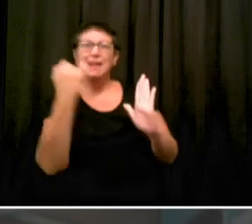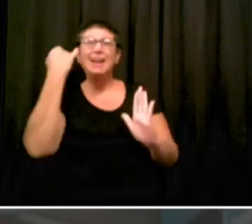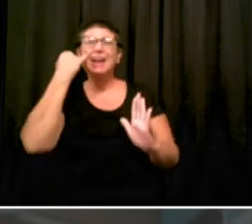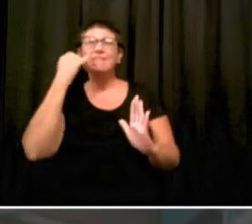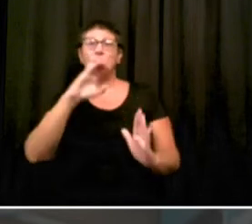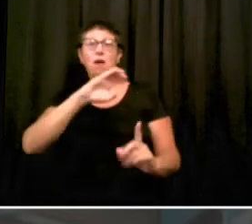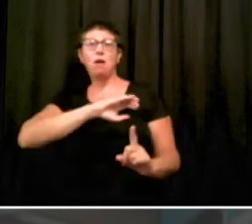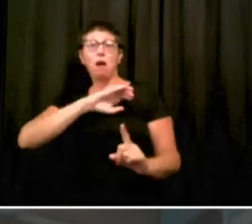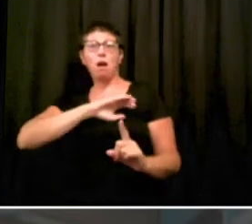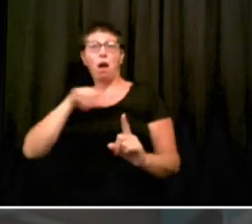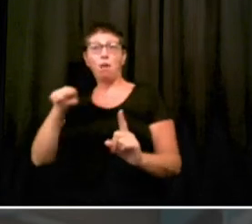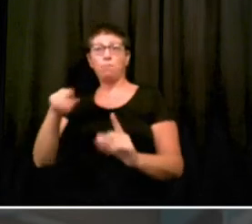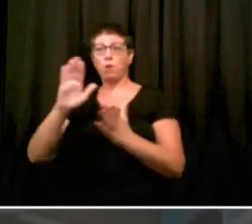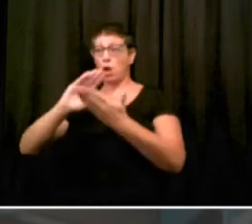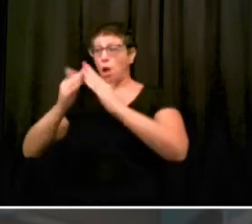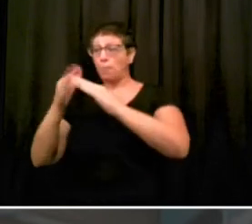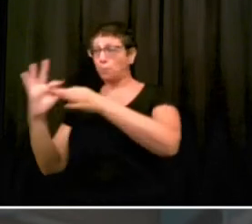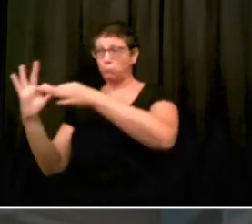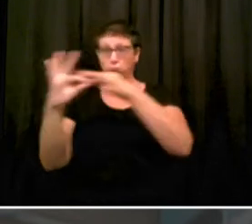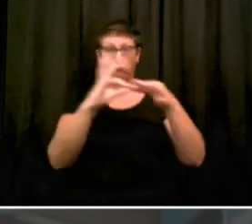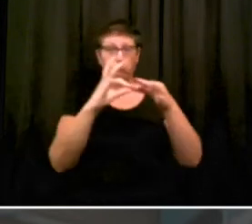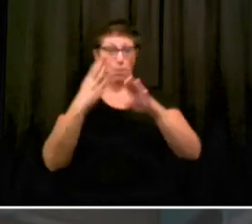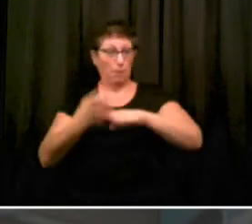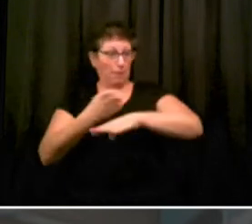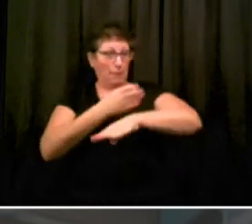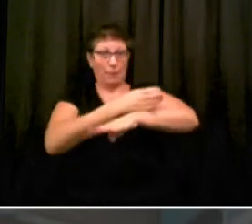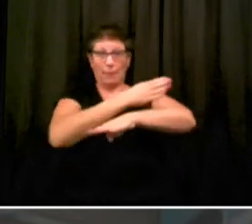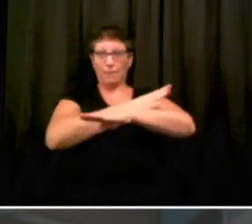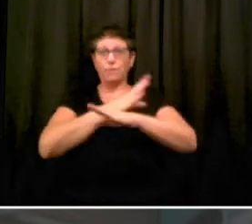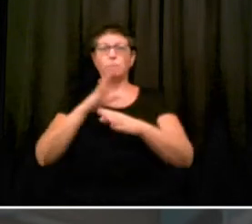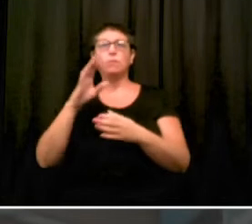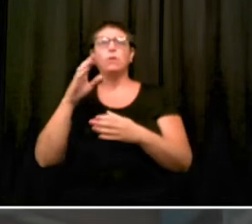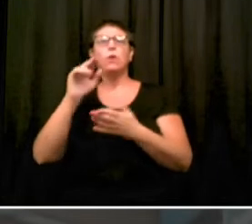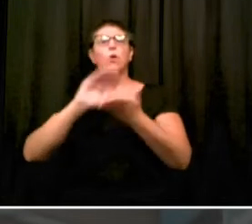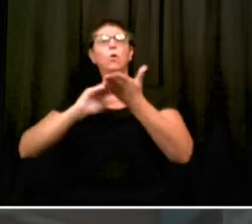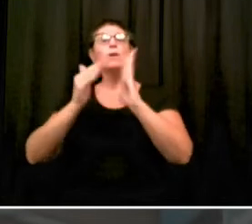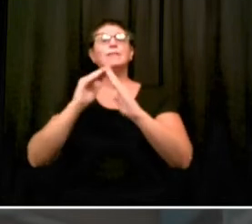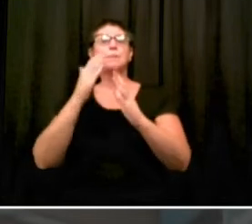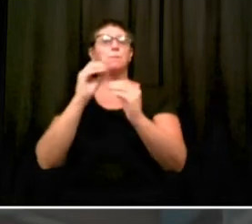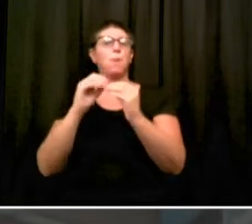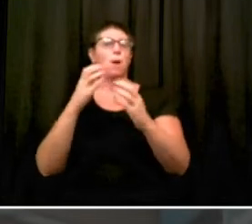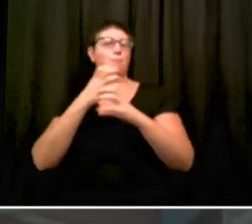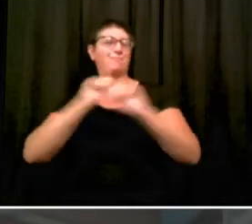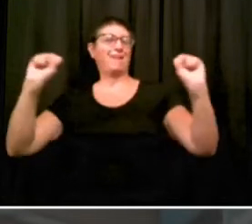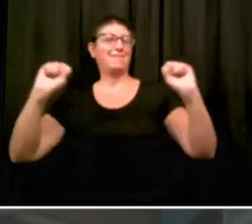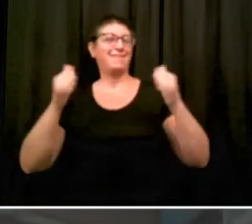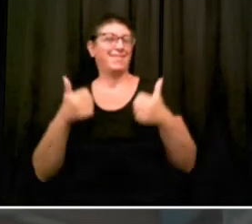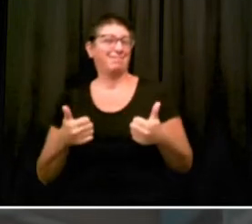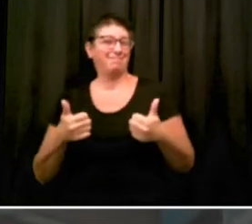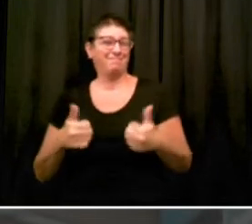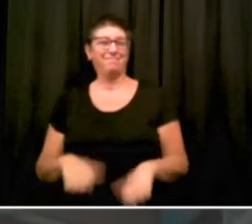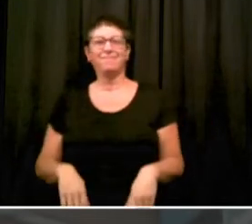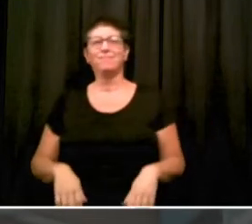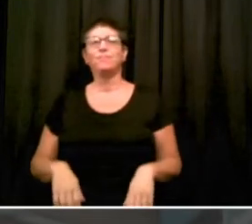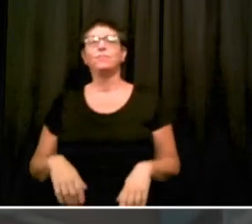all to be safer. The matrix will be publicly available today at